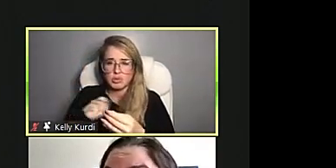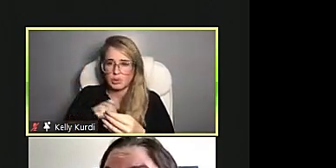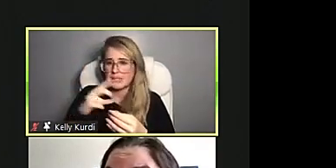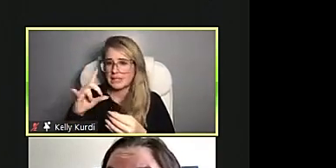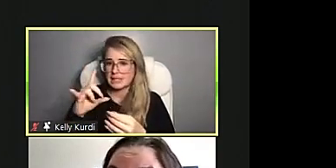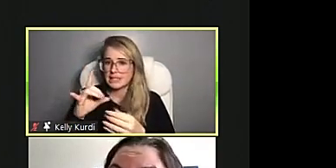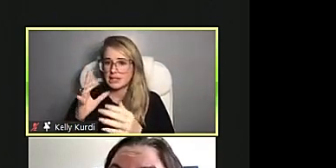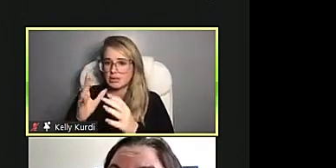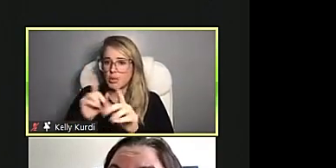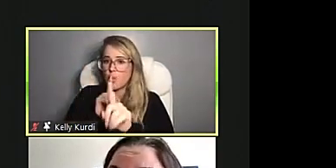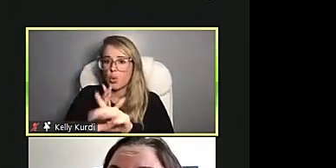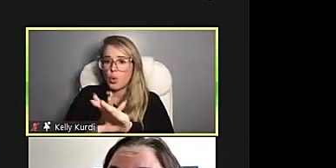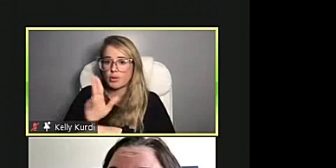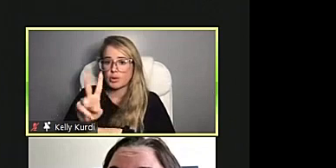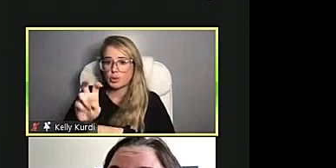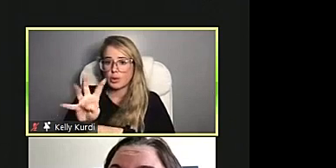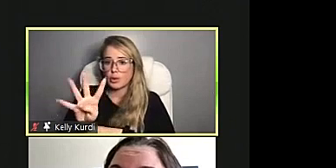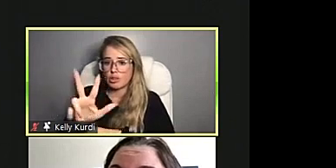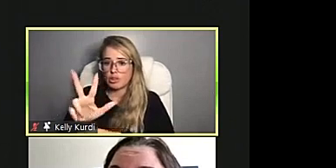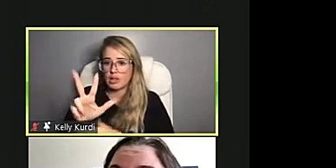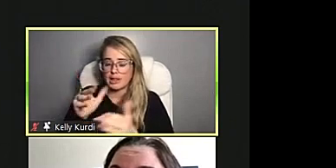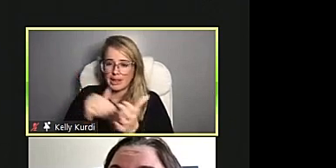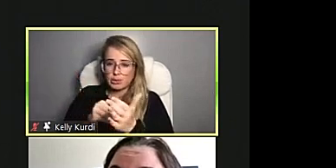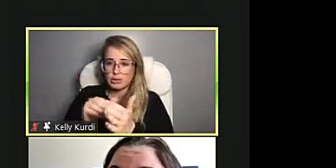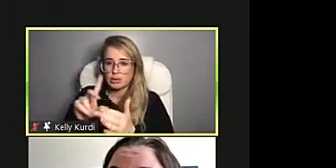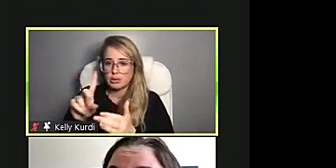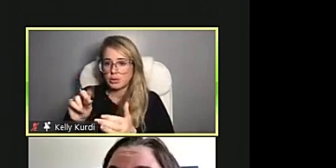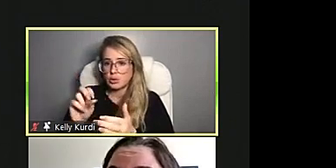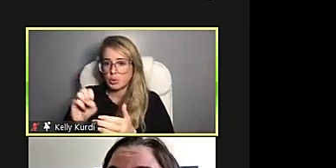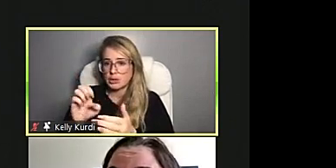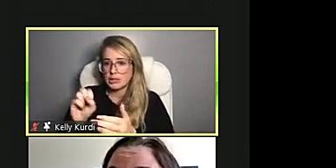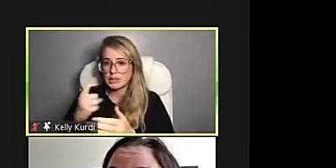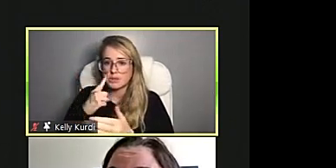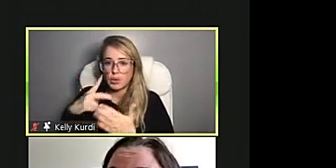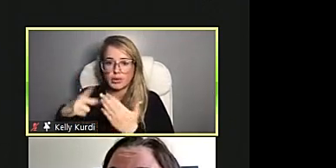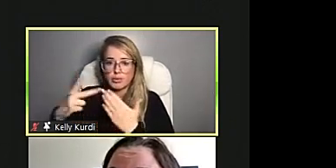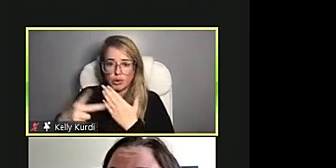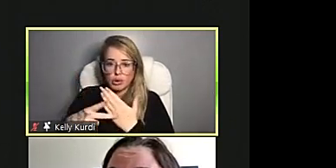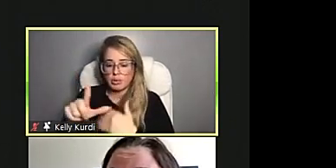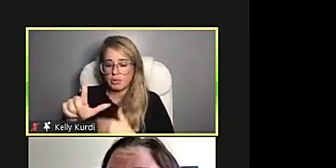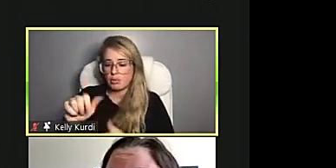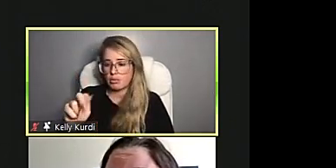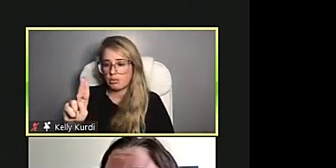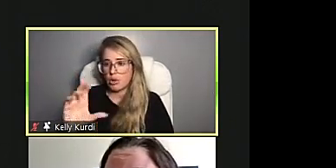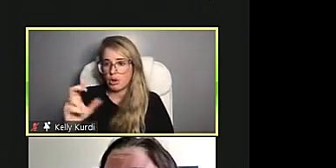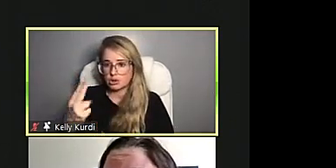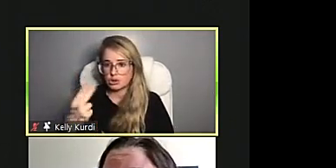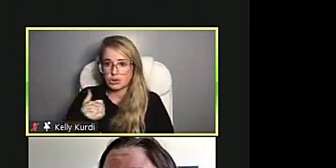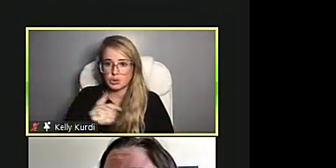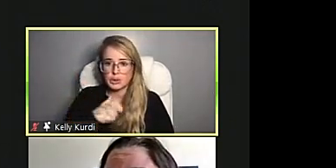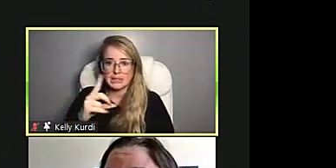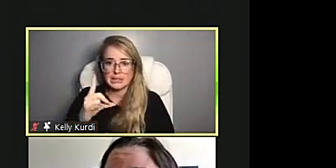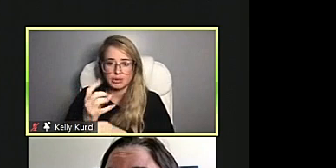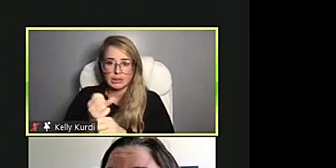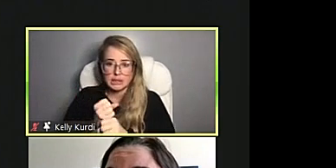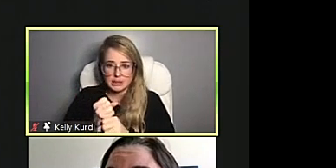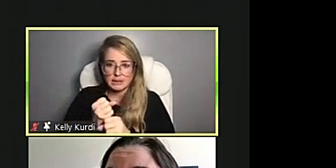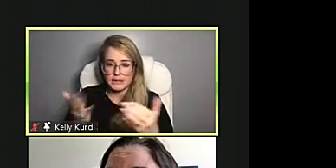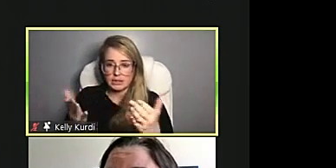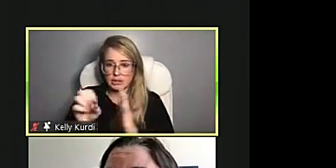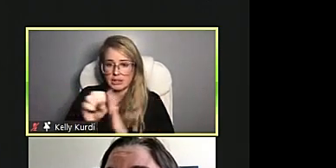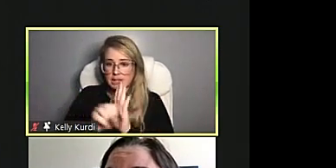over 243,000 doses for the program launch. We've received here in the state already